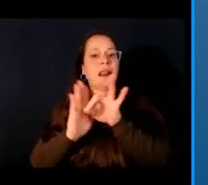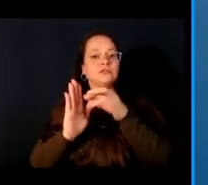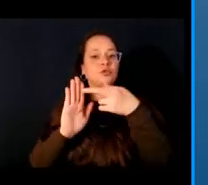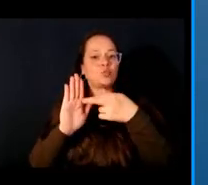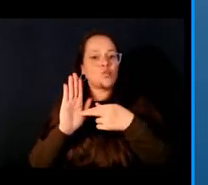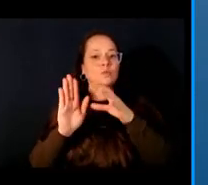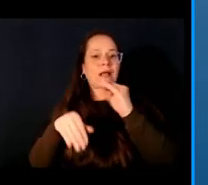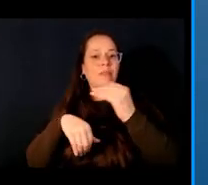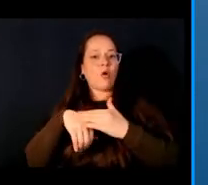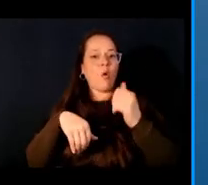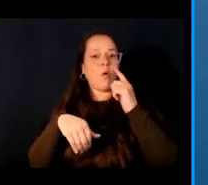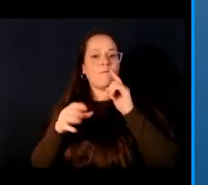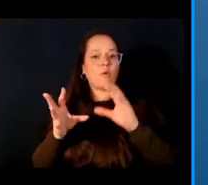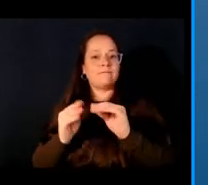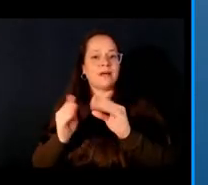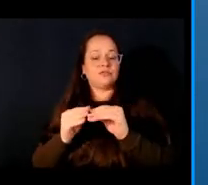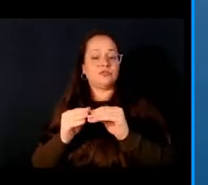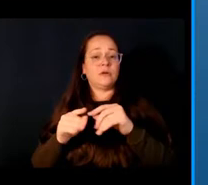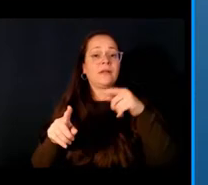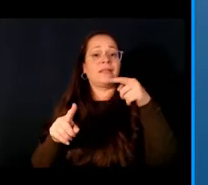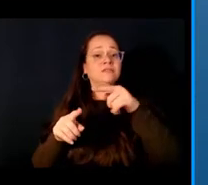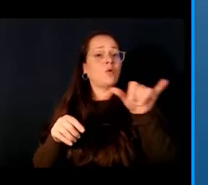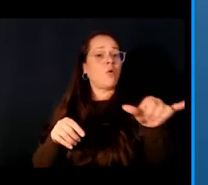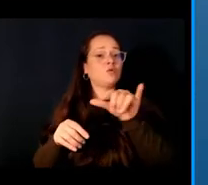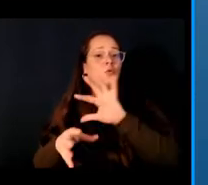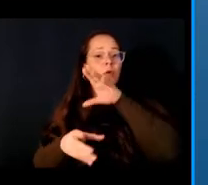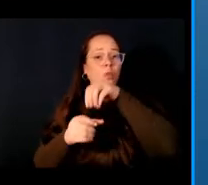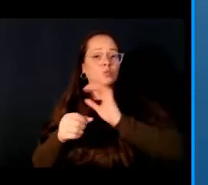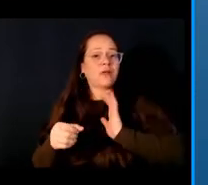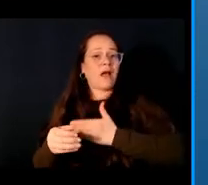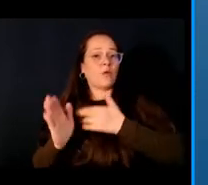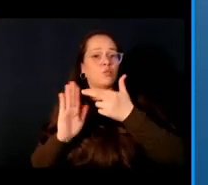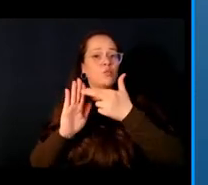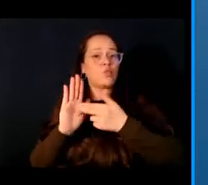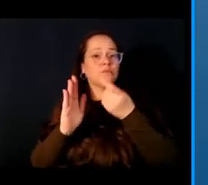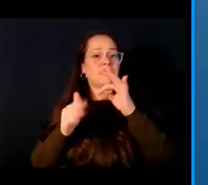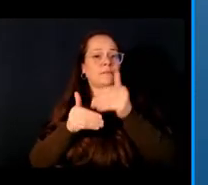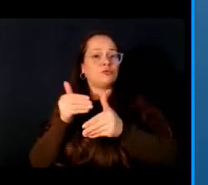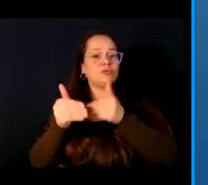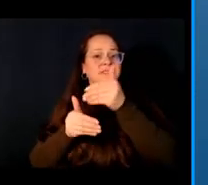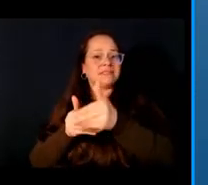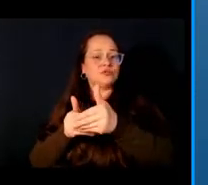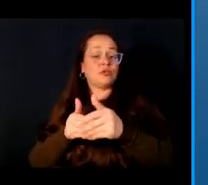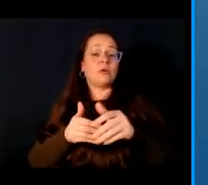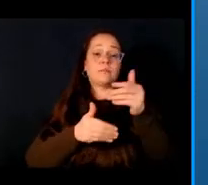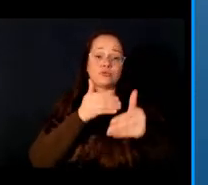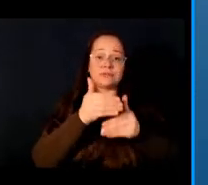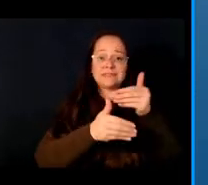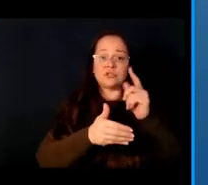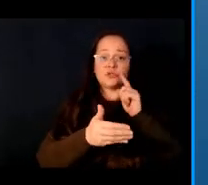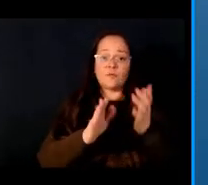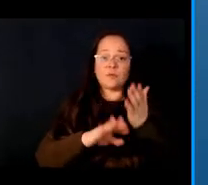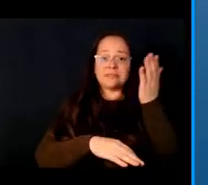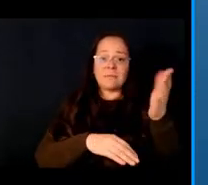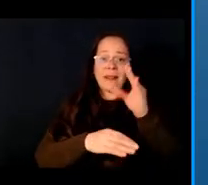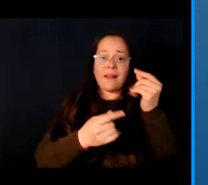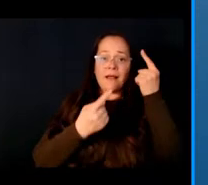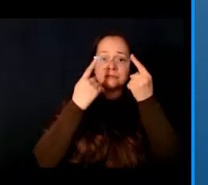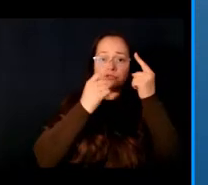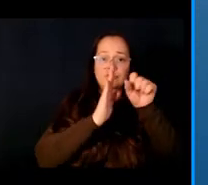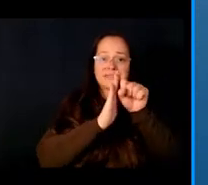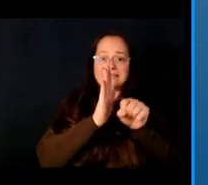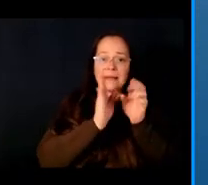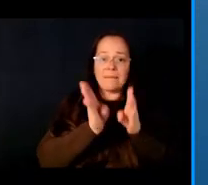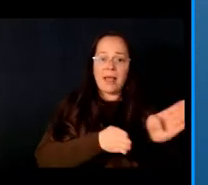the convention it also includes our rules of procedure the procedures for submitting and considering State